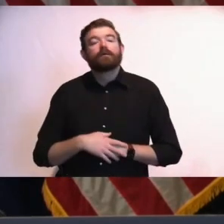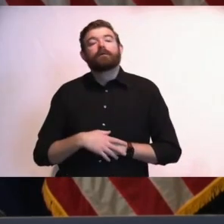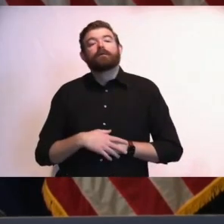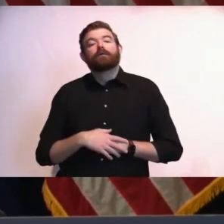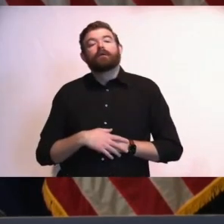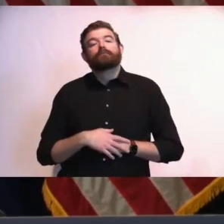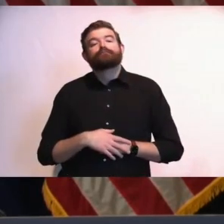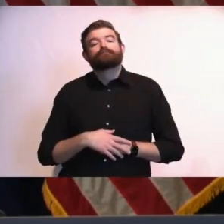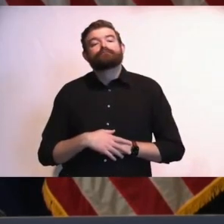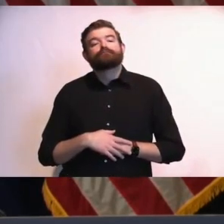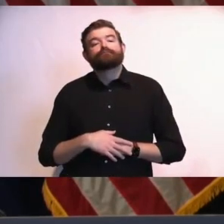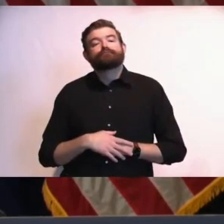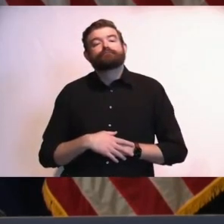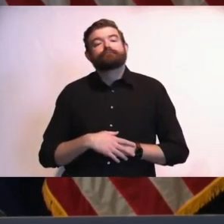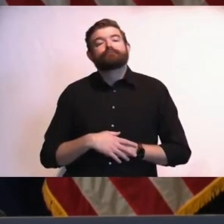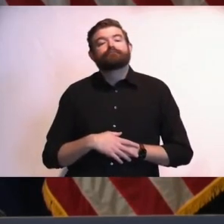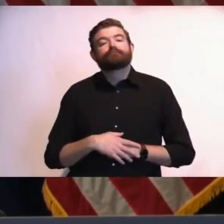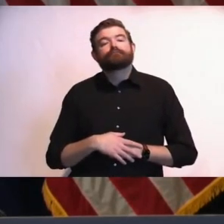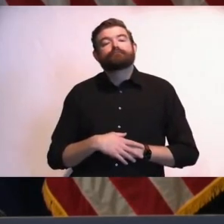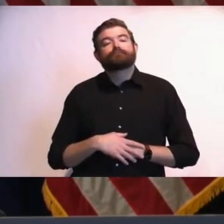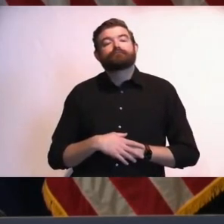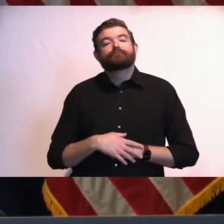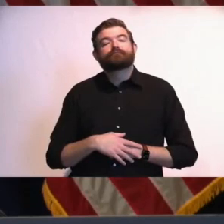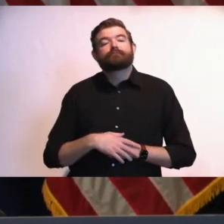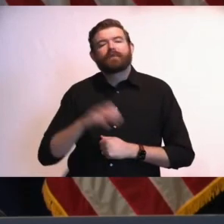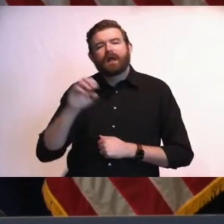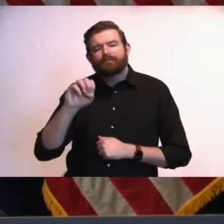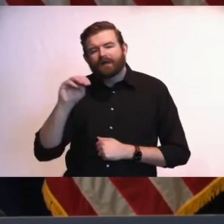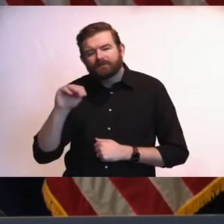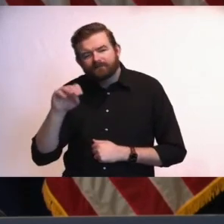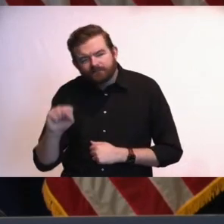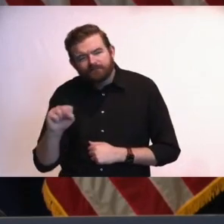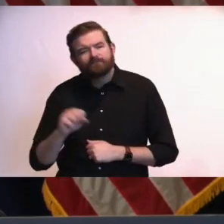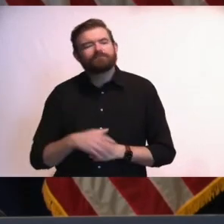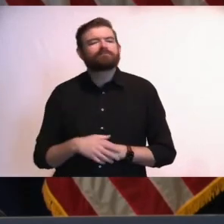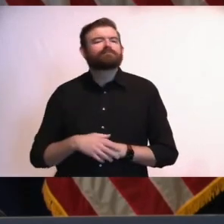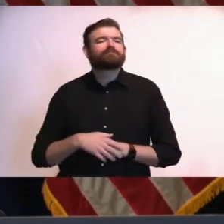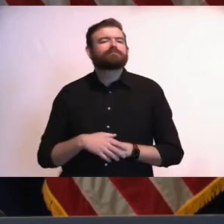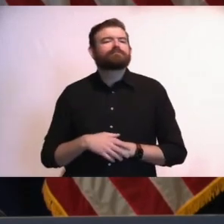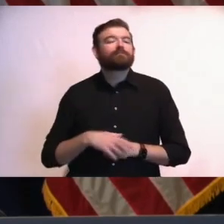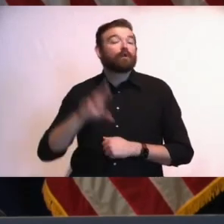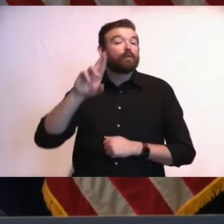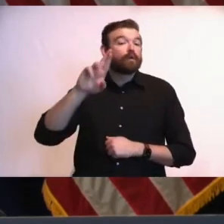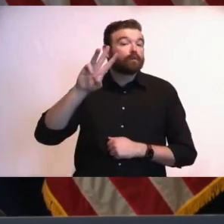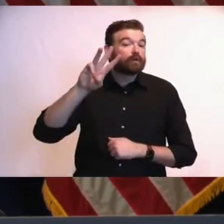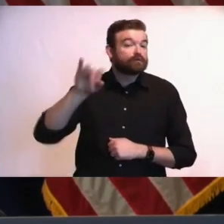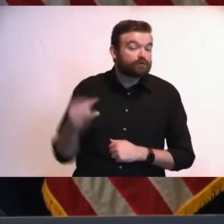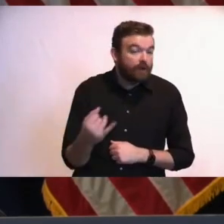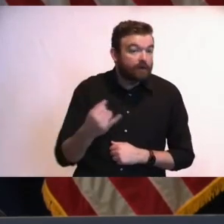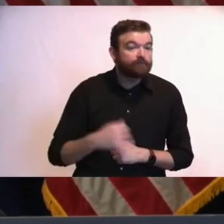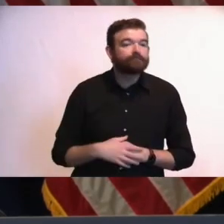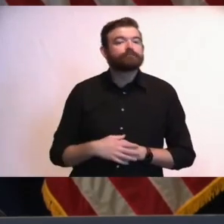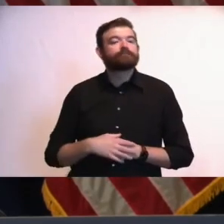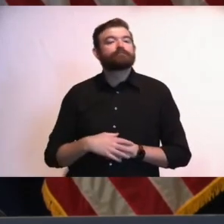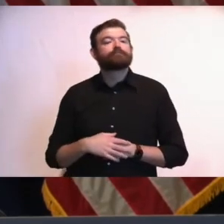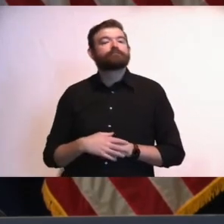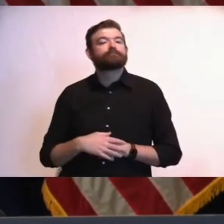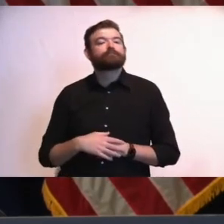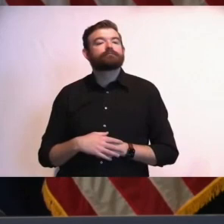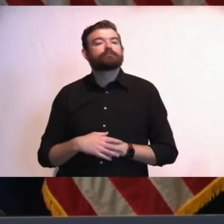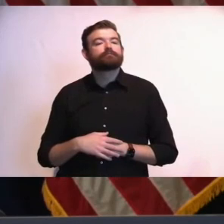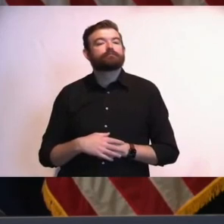regional collaborators, RWJ, University, Cooper, on the hospital expansion plan. St. Joe's up